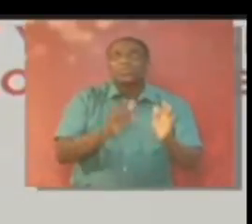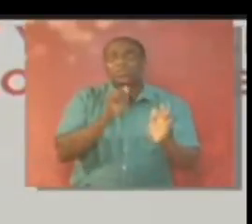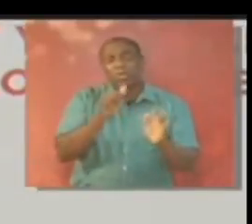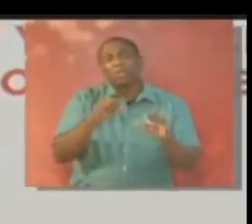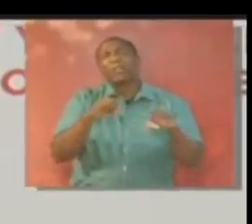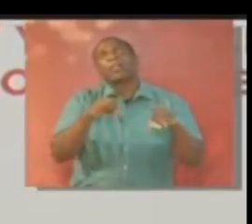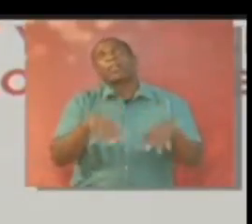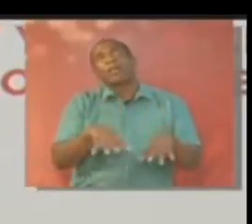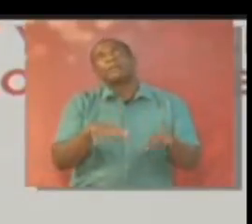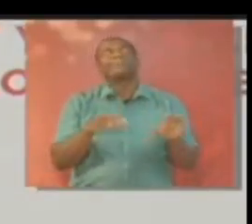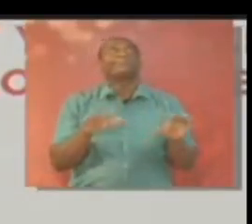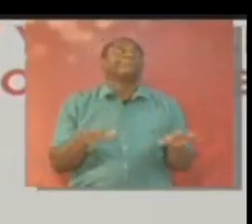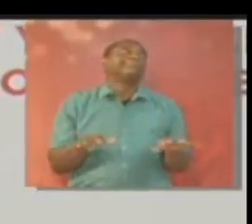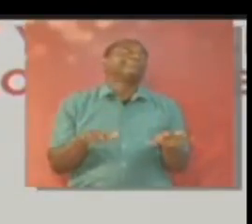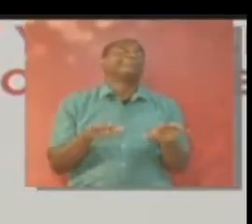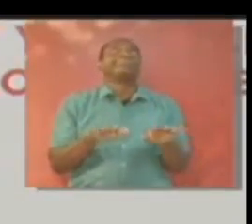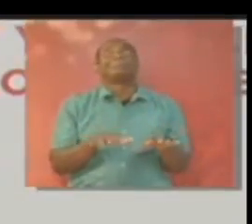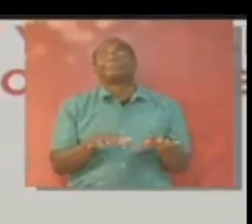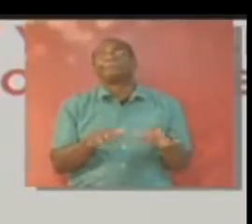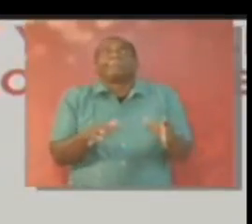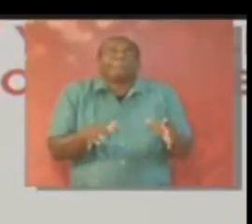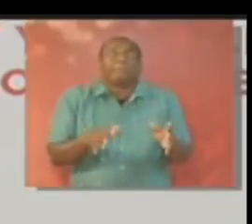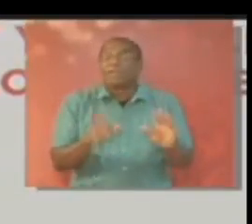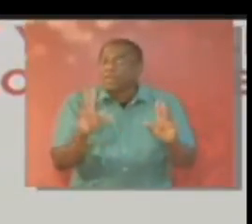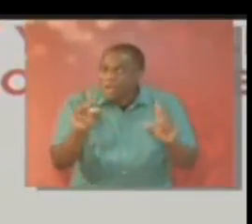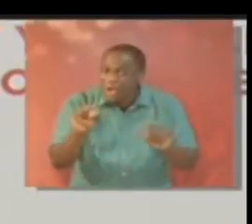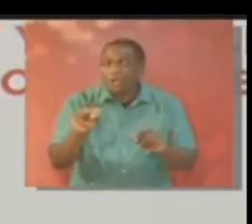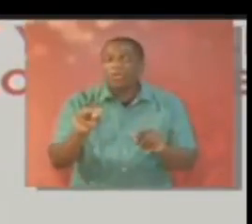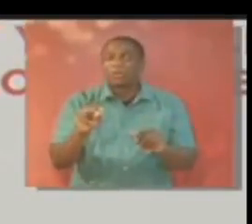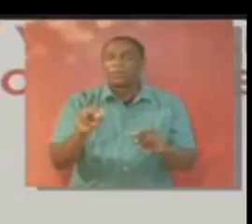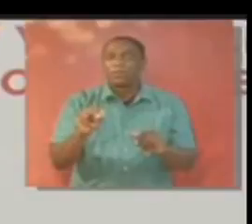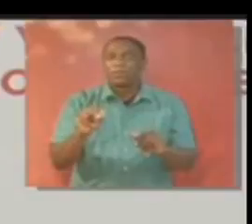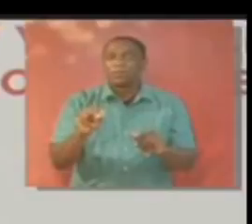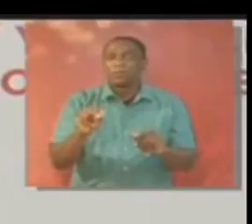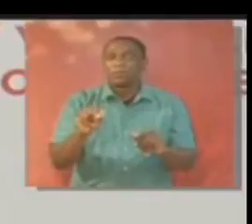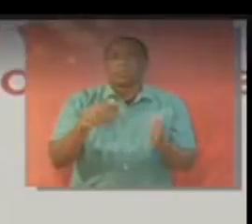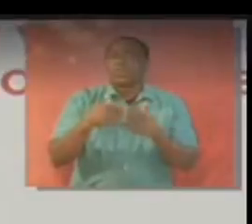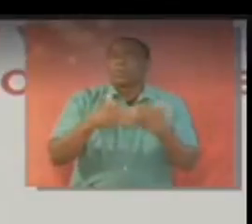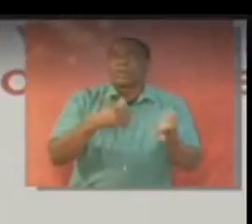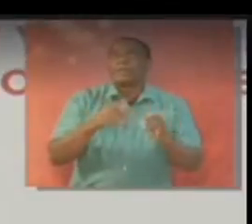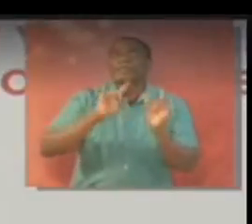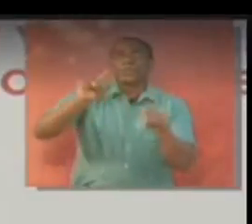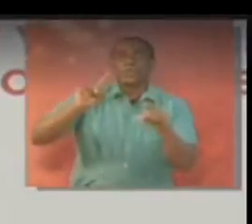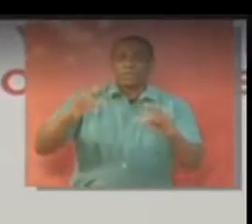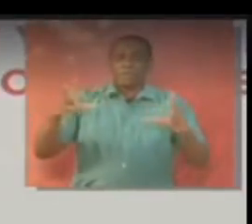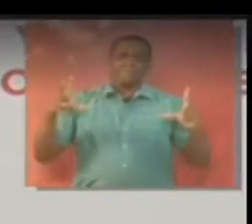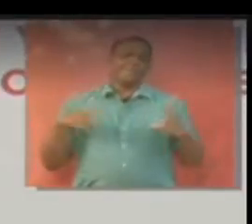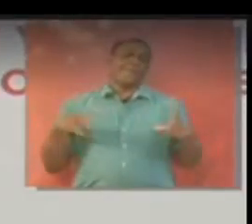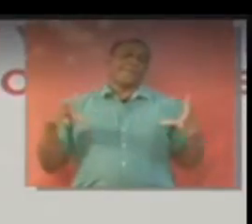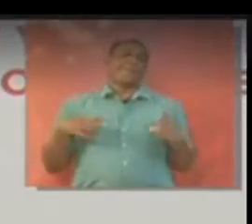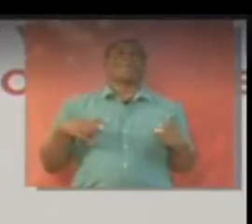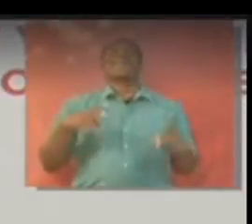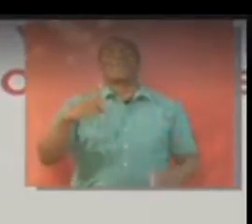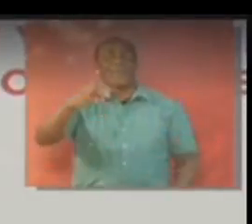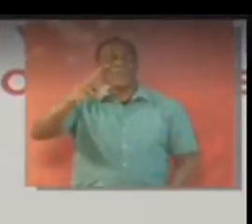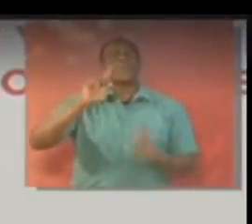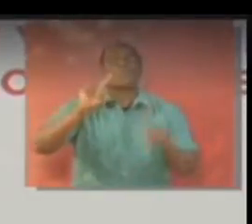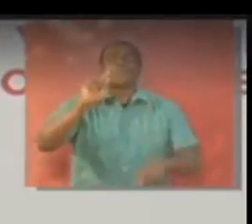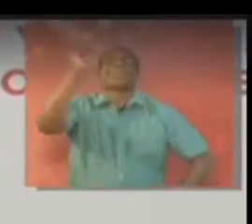that you could stop wearing masks, social distancing. You have to be as alert as you were in